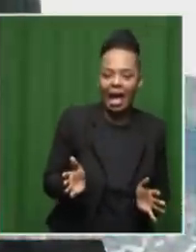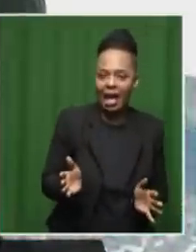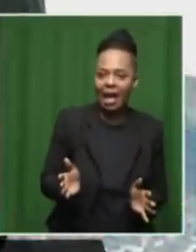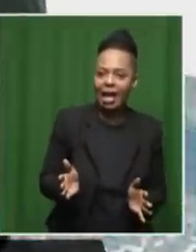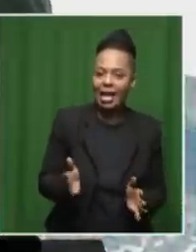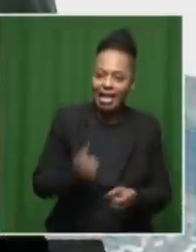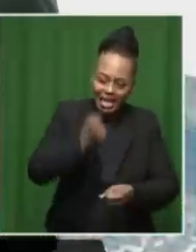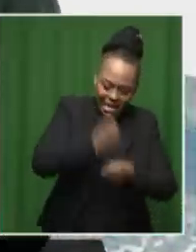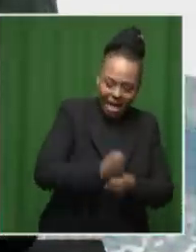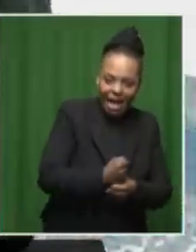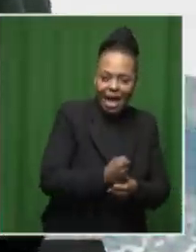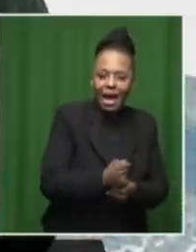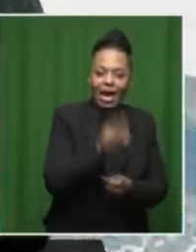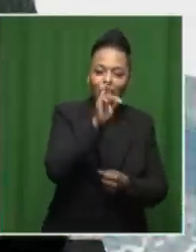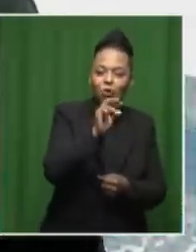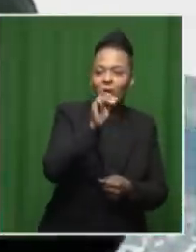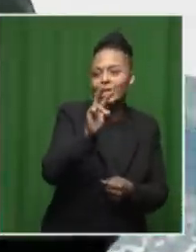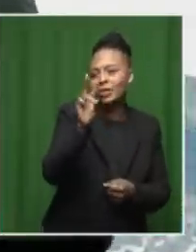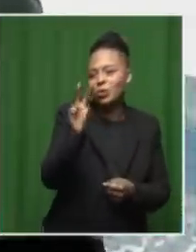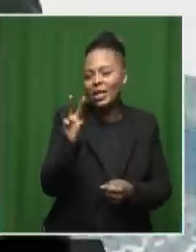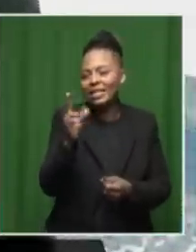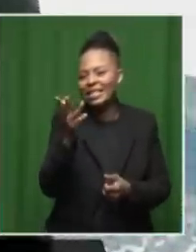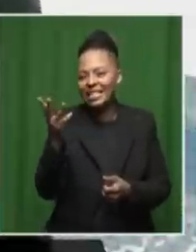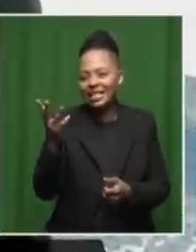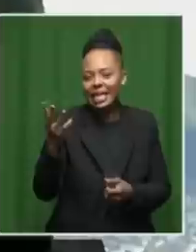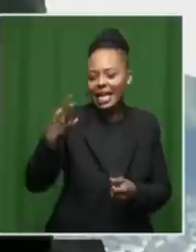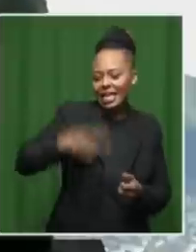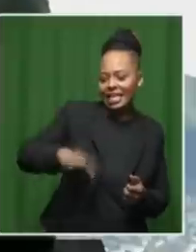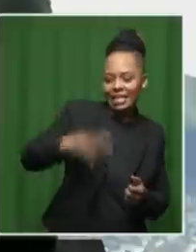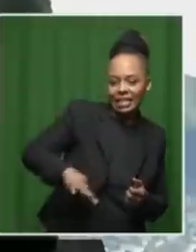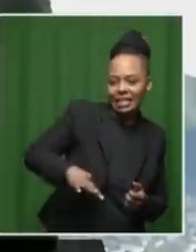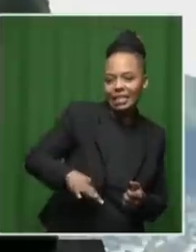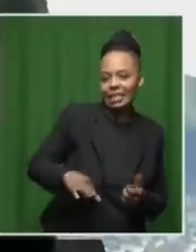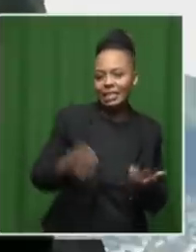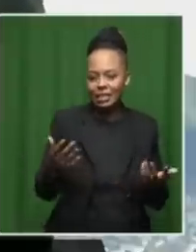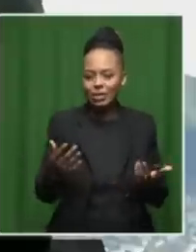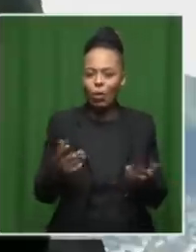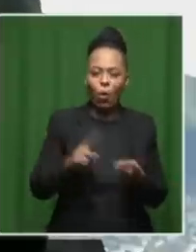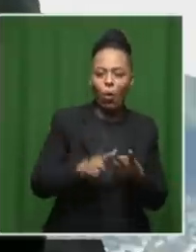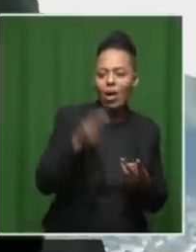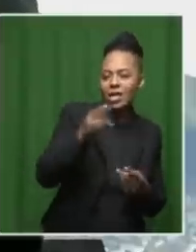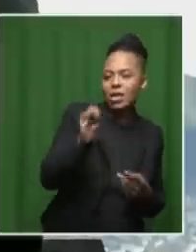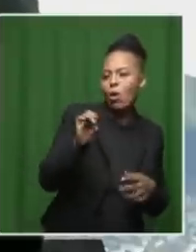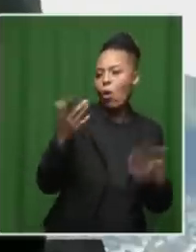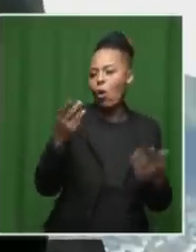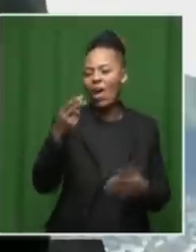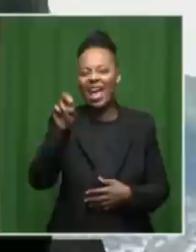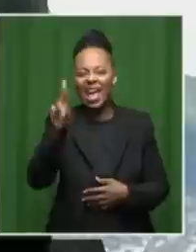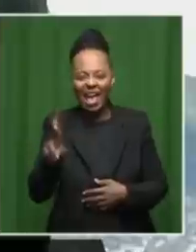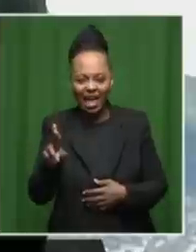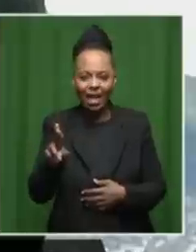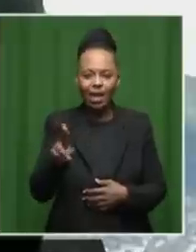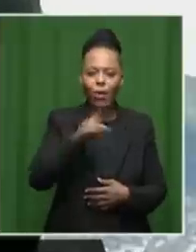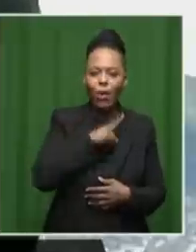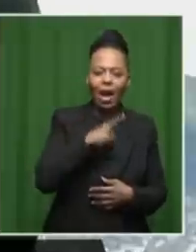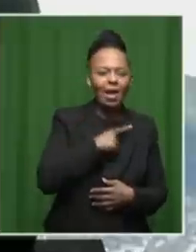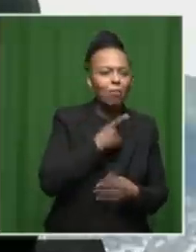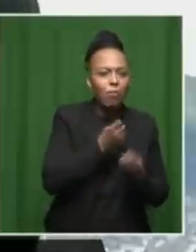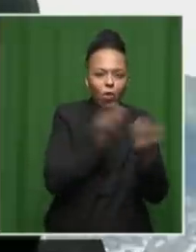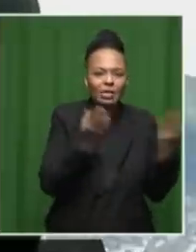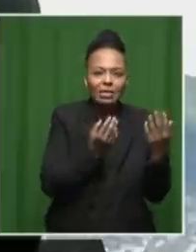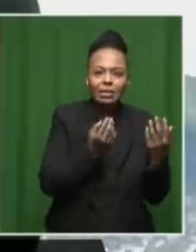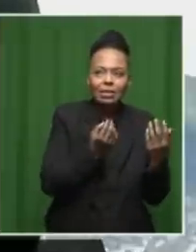She, 2020, She, here for her. I think that should be an ongoing thing. I mean, media is always there for the male sports right throughout the